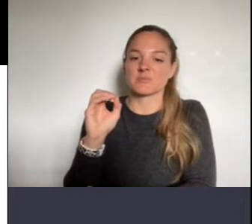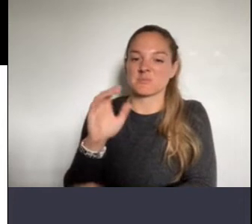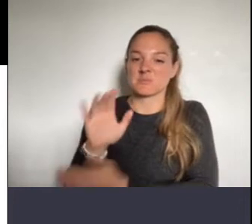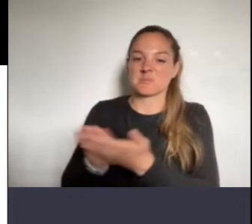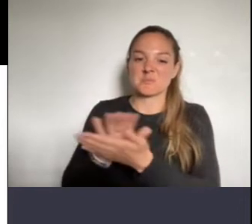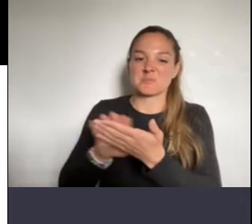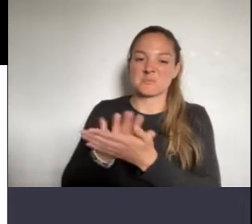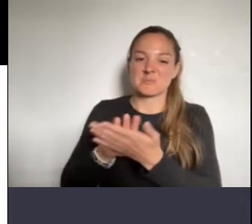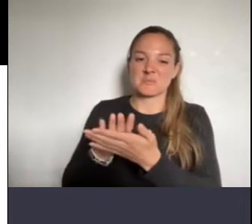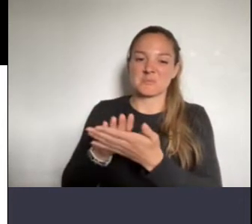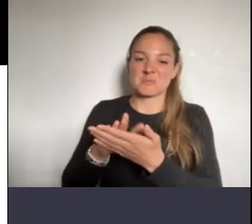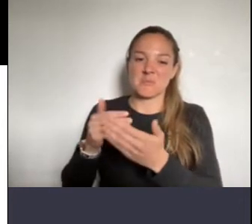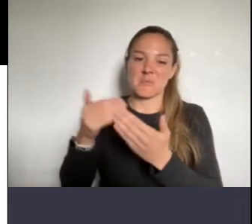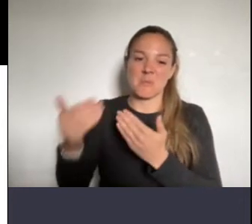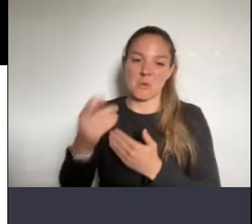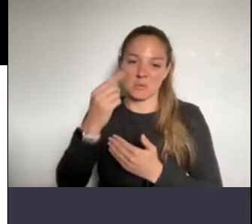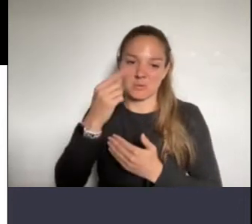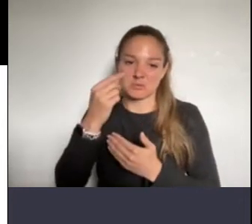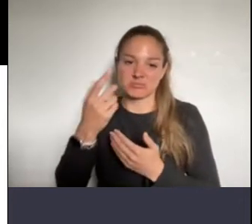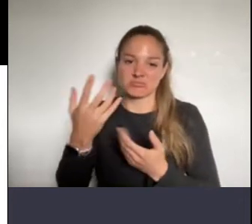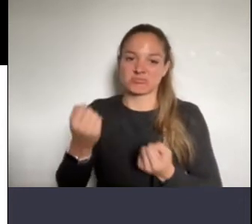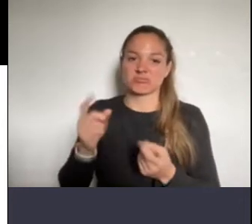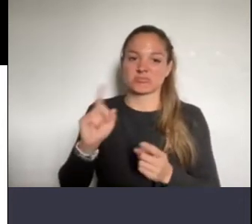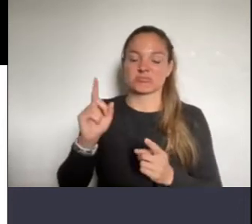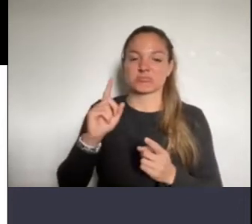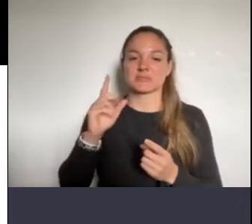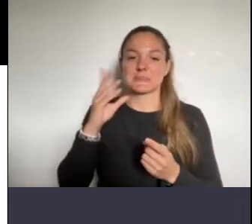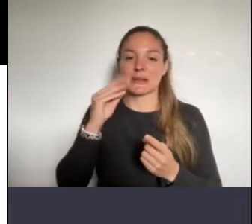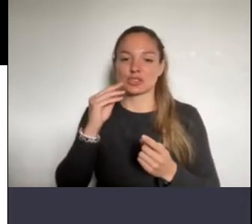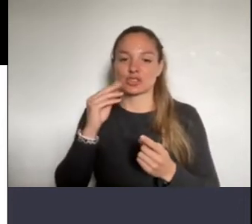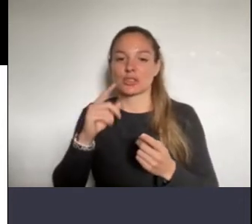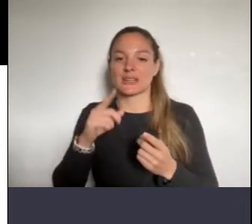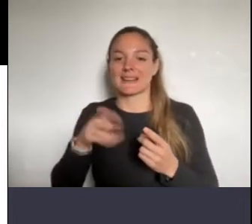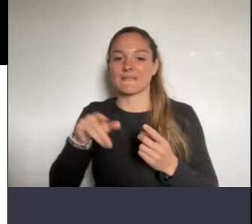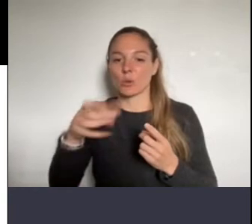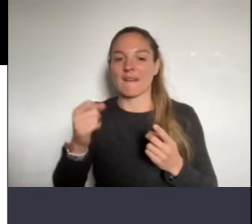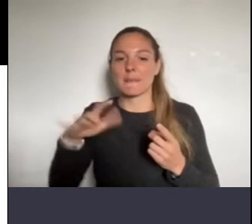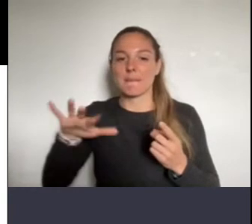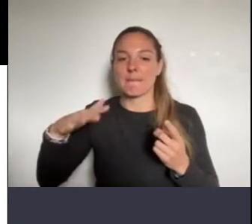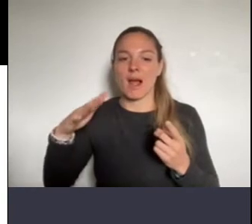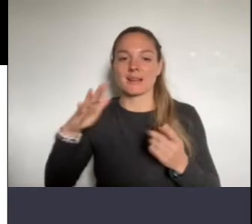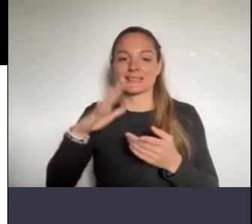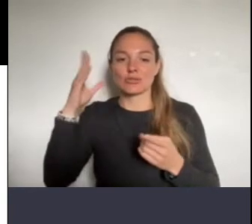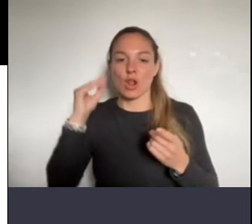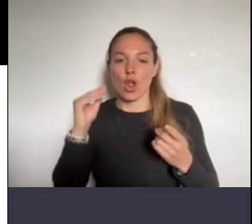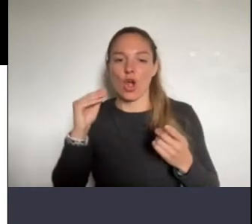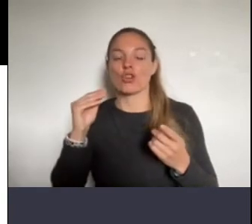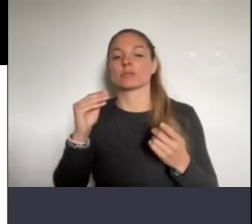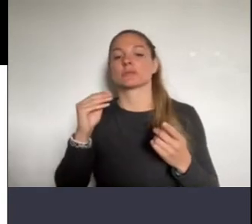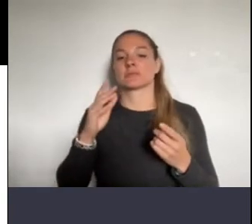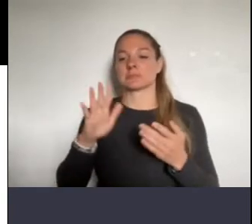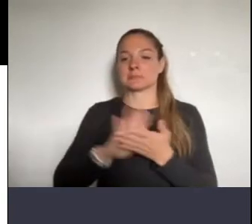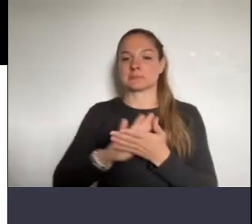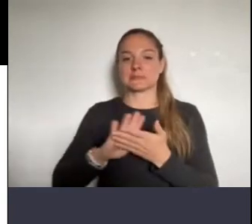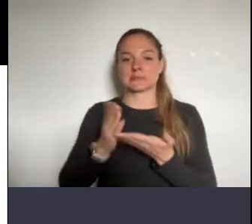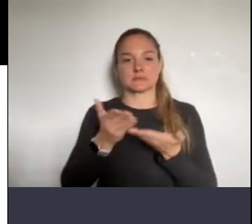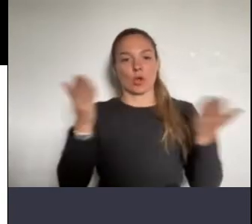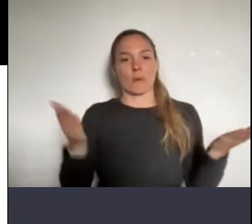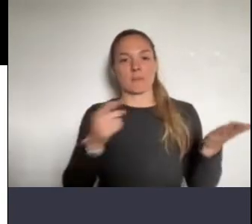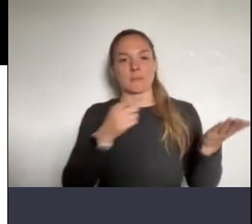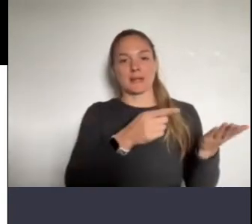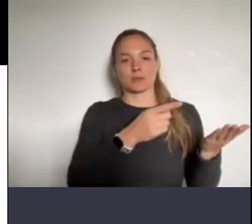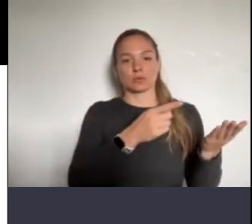of developing dementia with those with mild hearing loss, which is 5 times the risk for those with severe hearing loss.